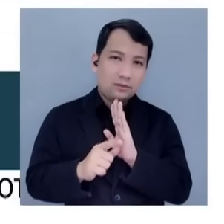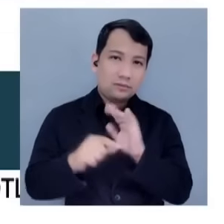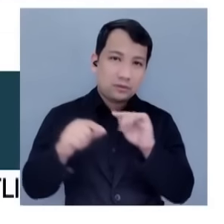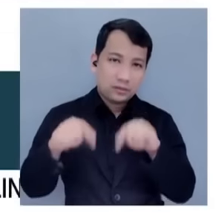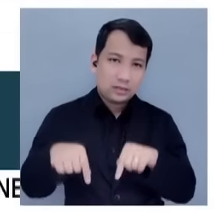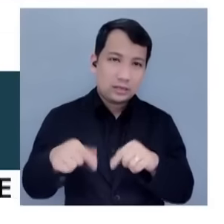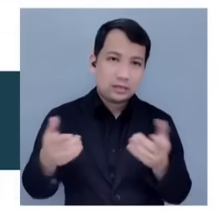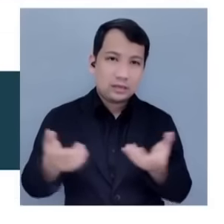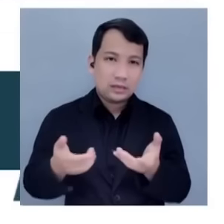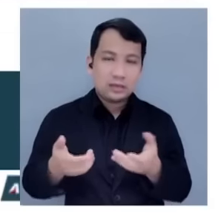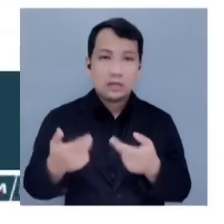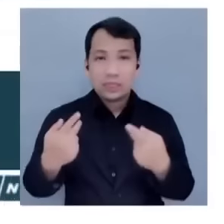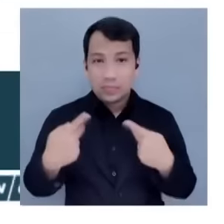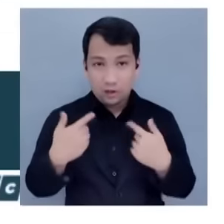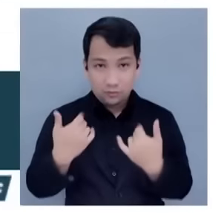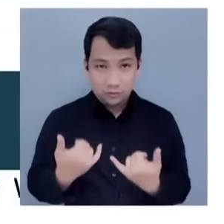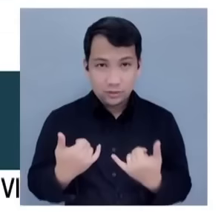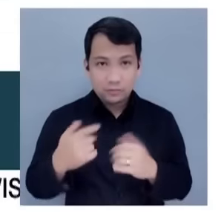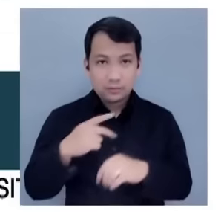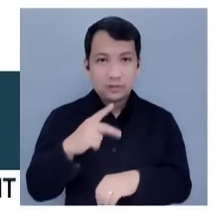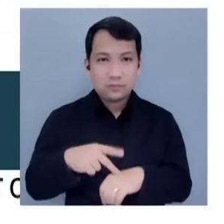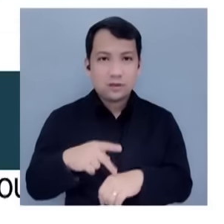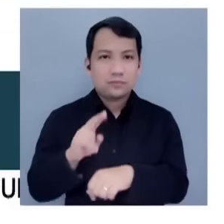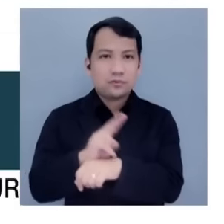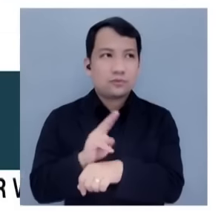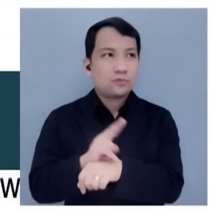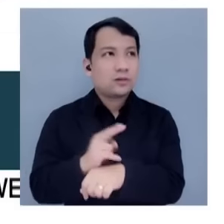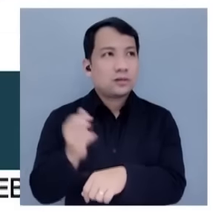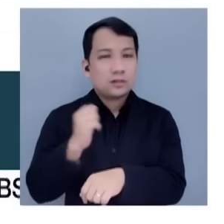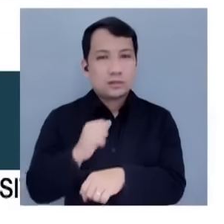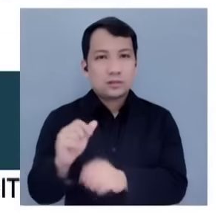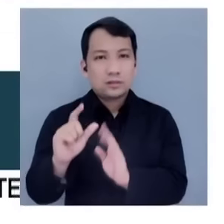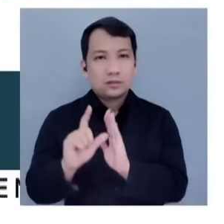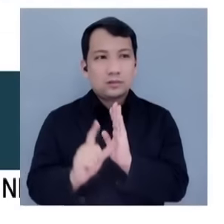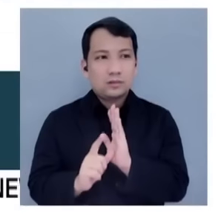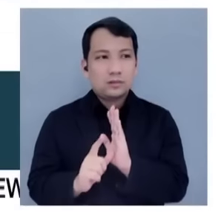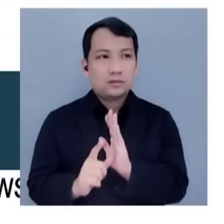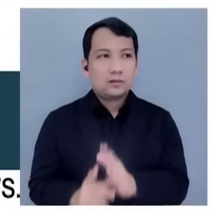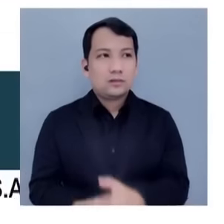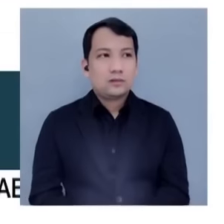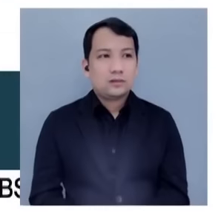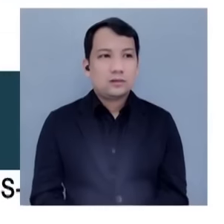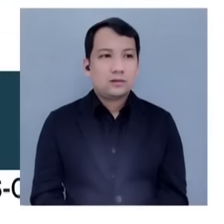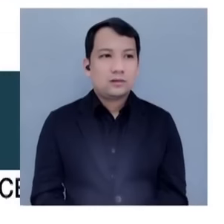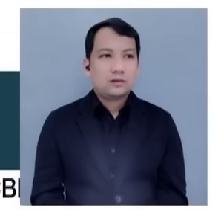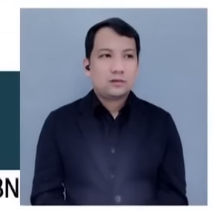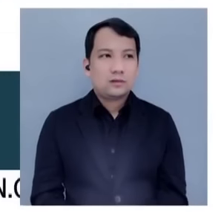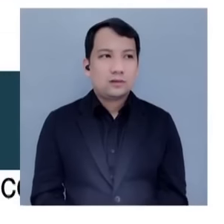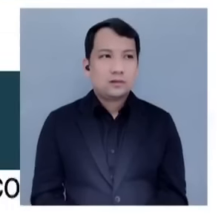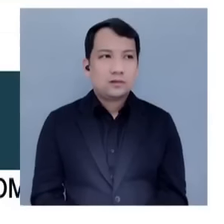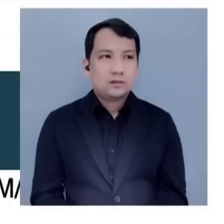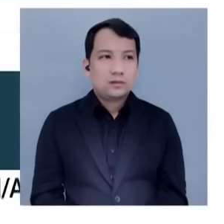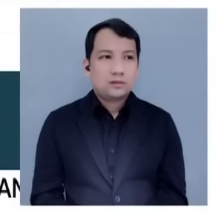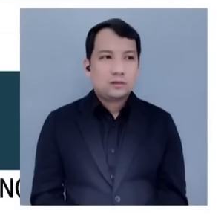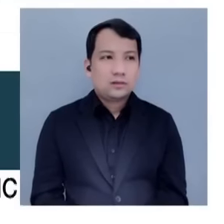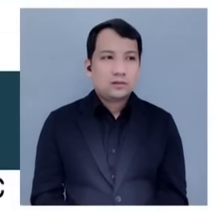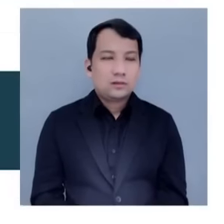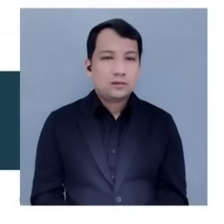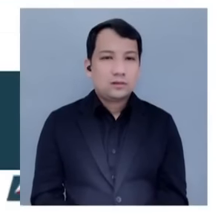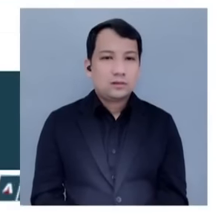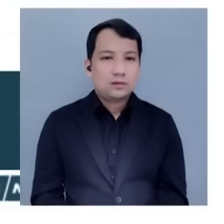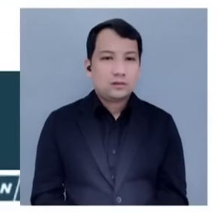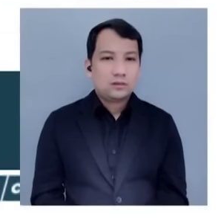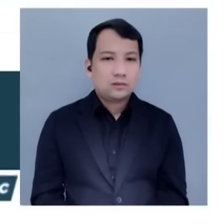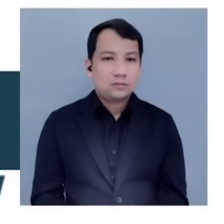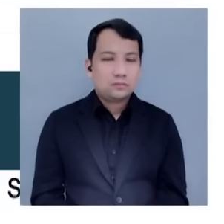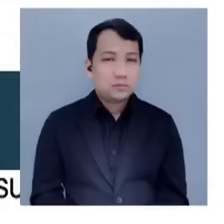law as it is today. And therefore, we will use this particular law to go after them. And I think, you know,